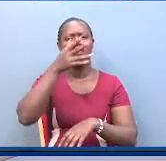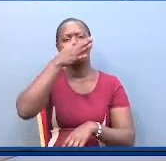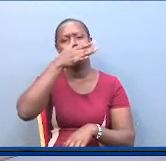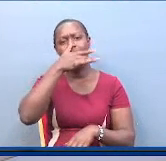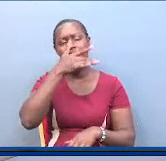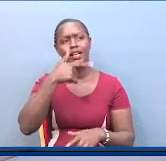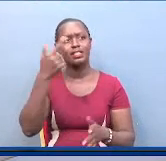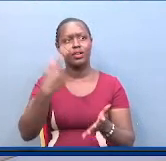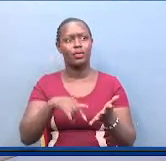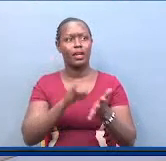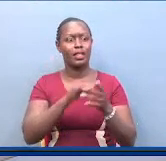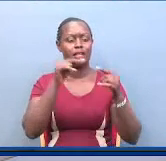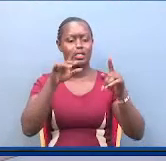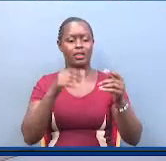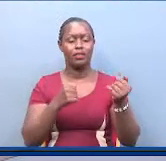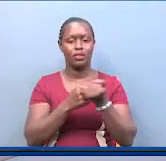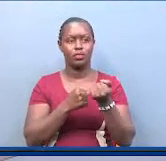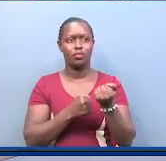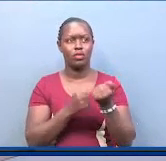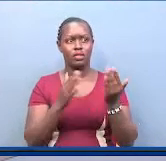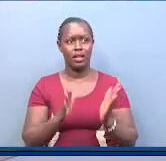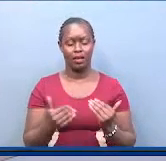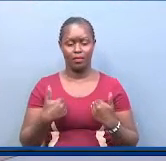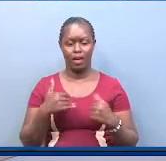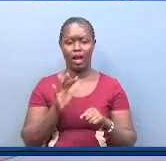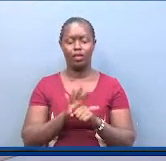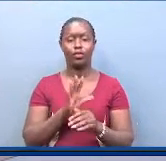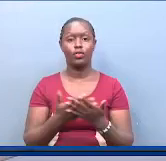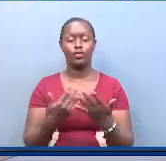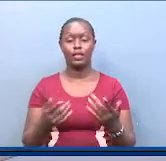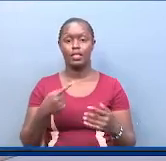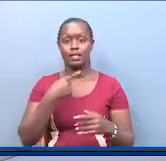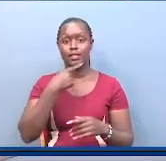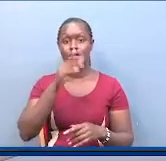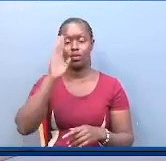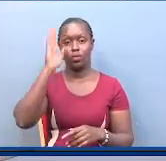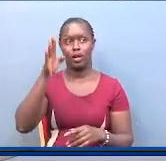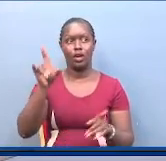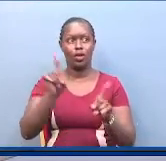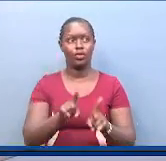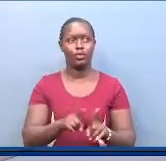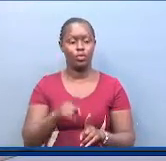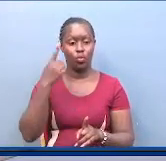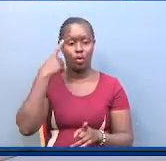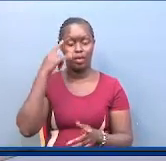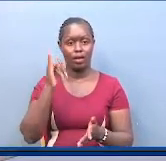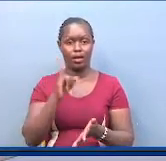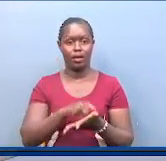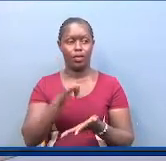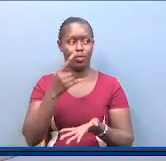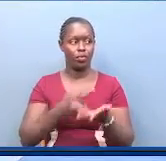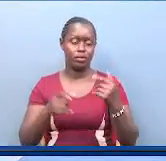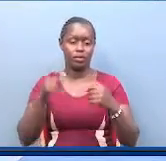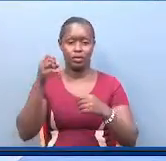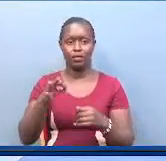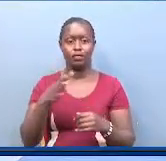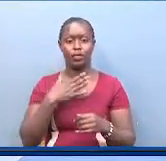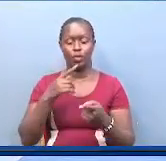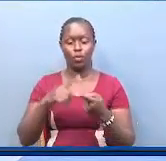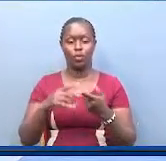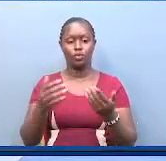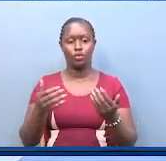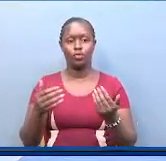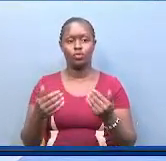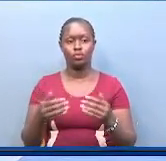that she has a sponsor. Mm-hmm. They will say so many things. Mm-hmm. And I think what should be, if you want to bring any